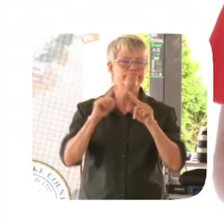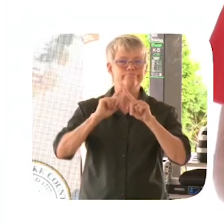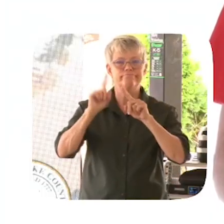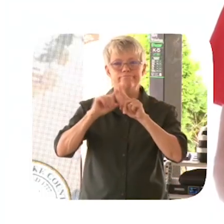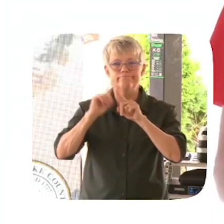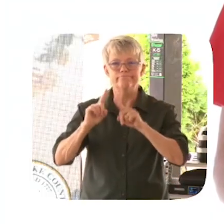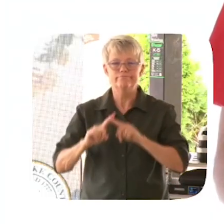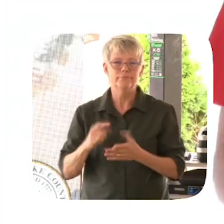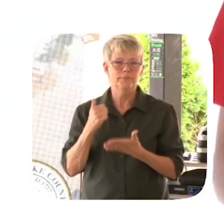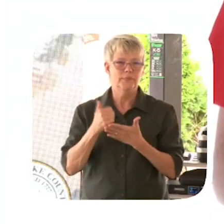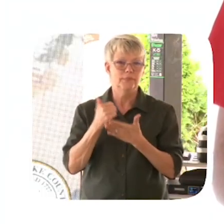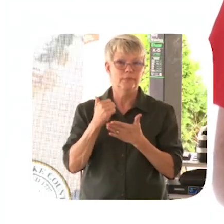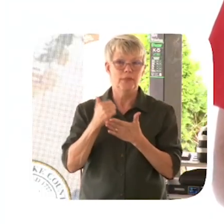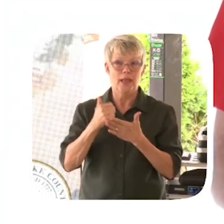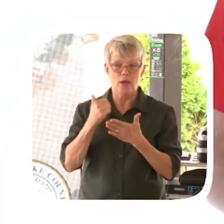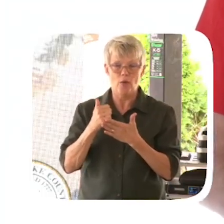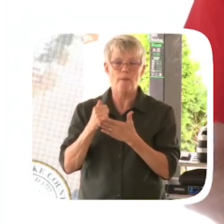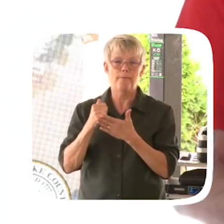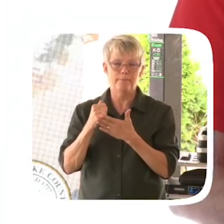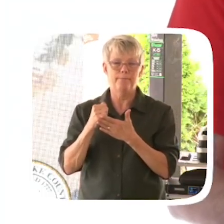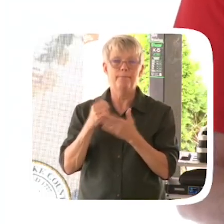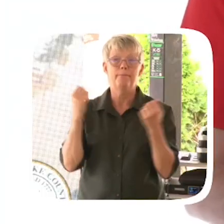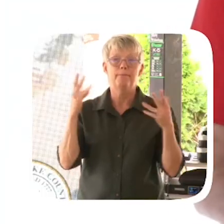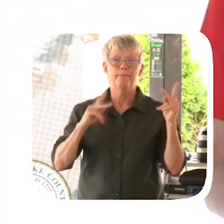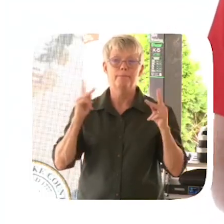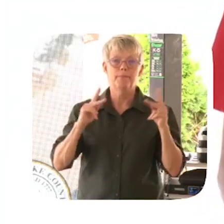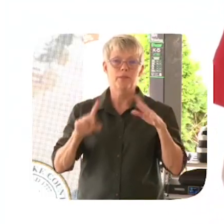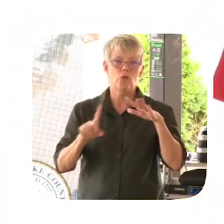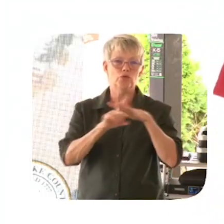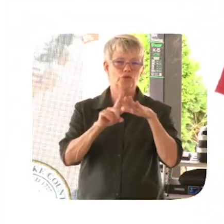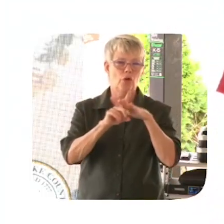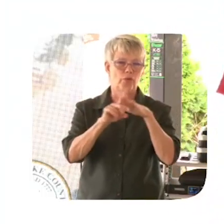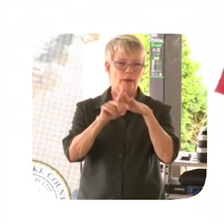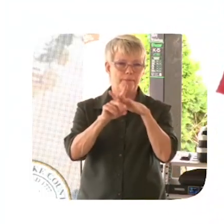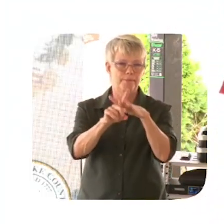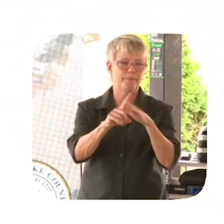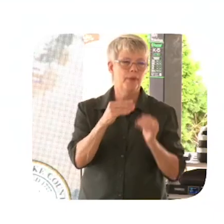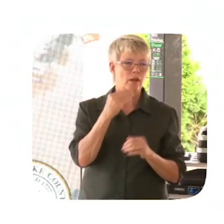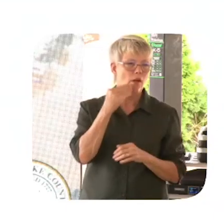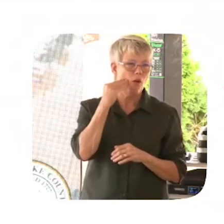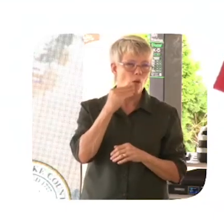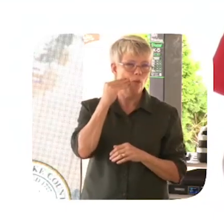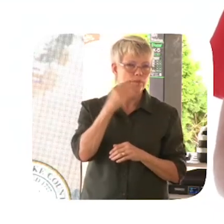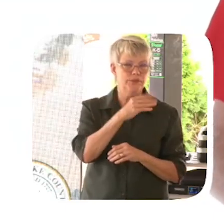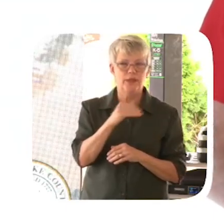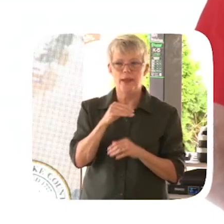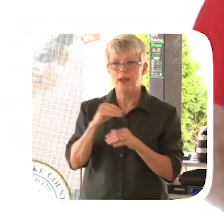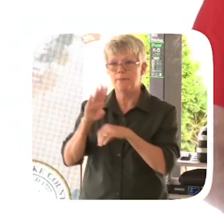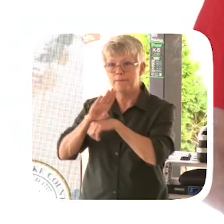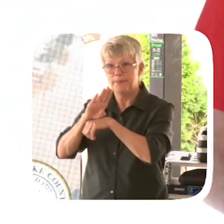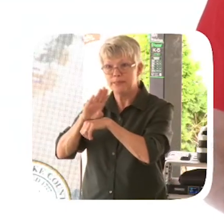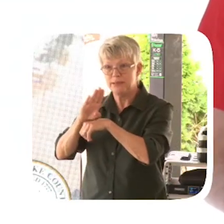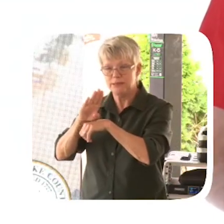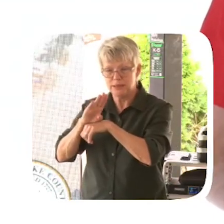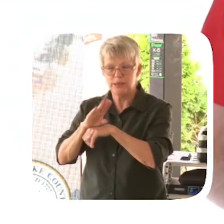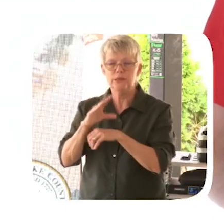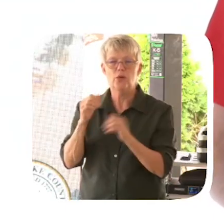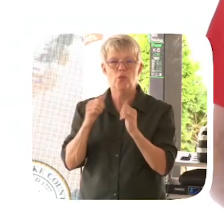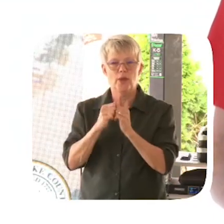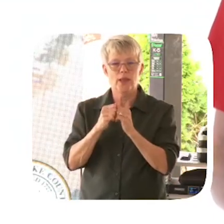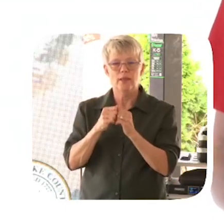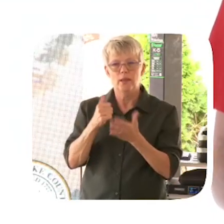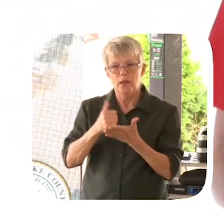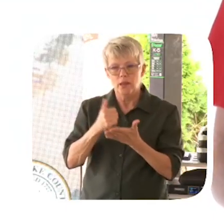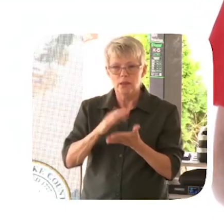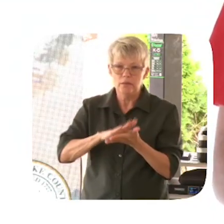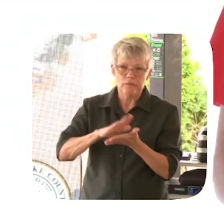forms, and all were very much needed. Many people showed up at the homes and businesses that were affected by the flood and fallen trees,